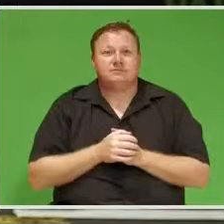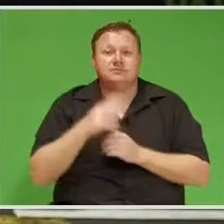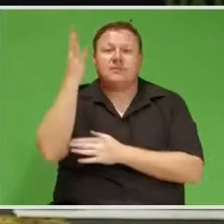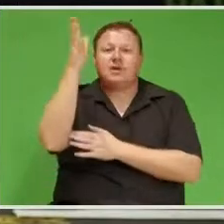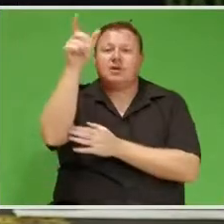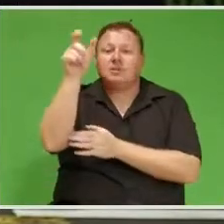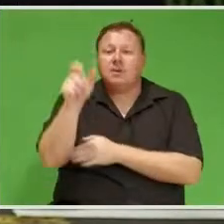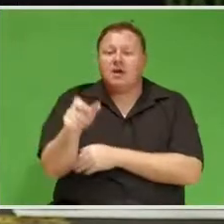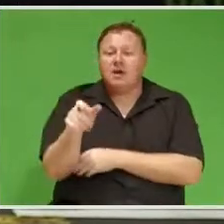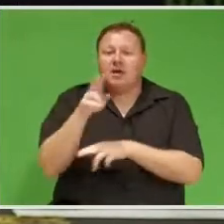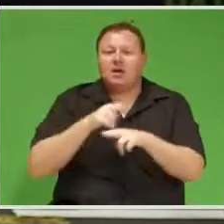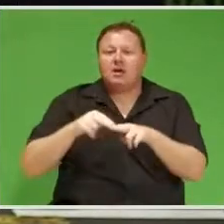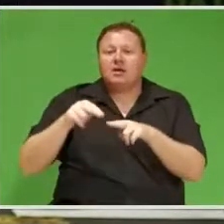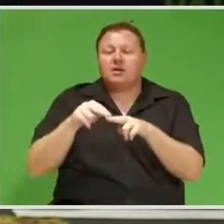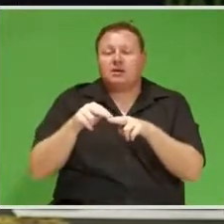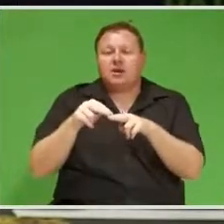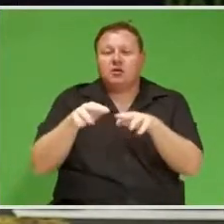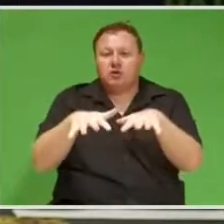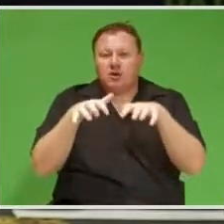Speaker of the National Assembly,